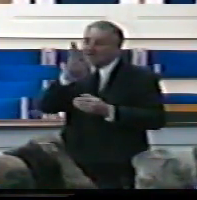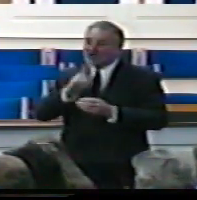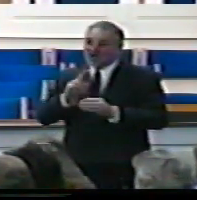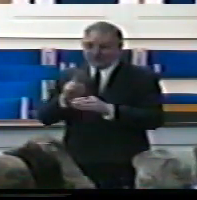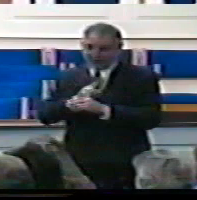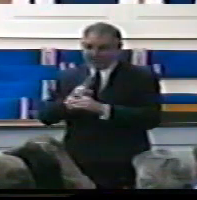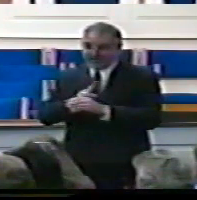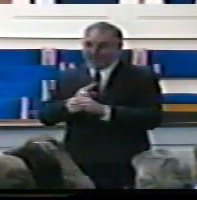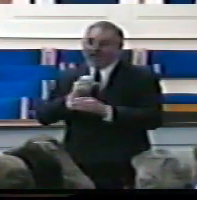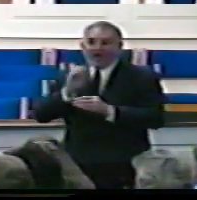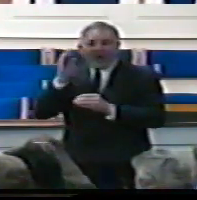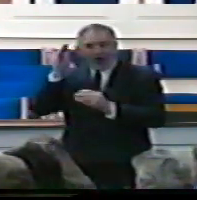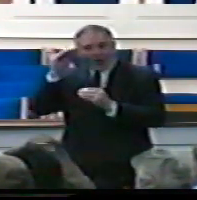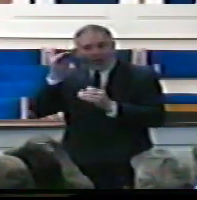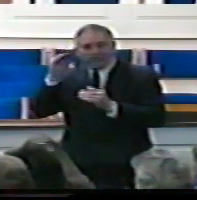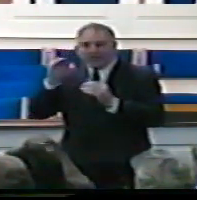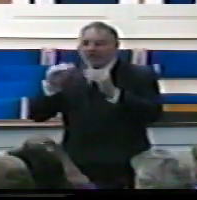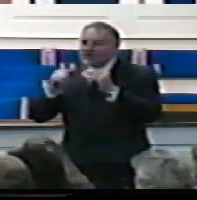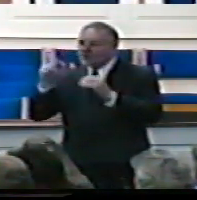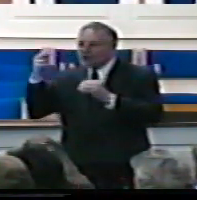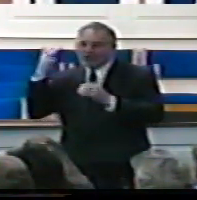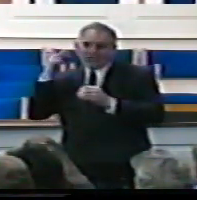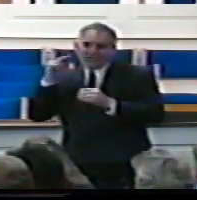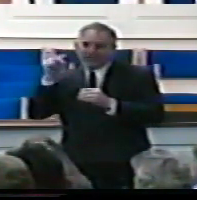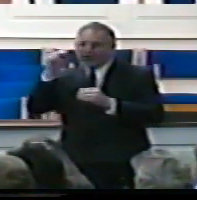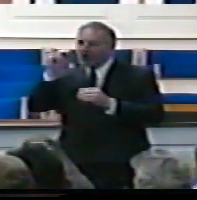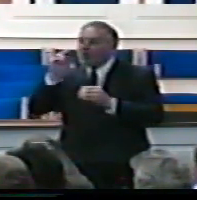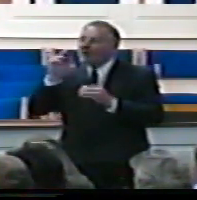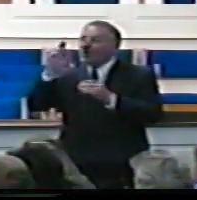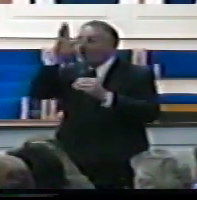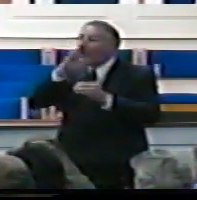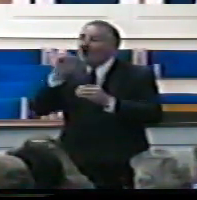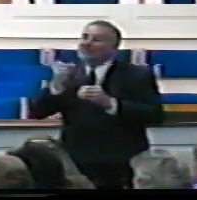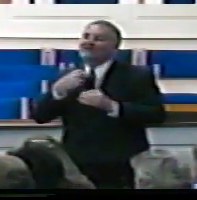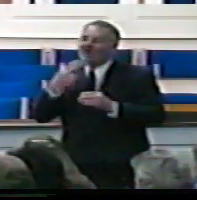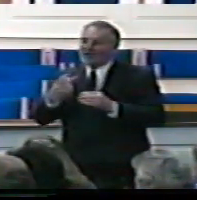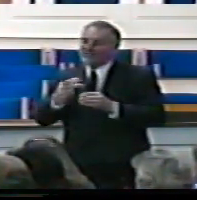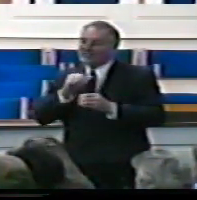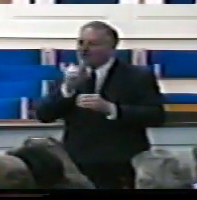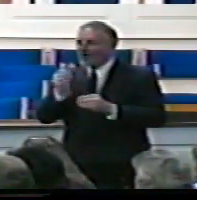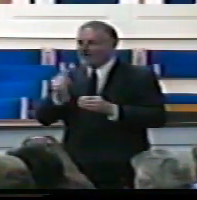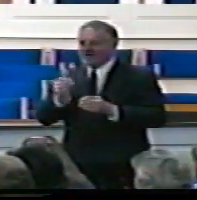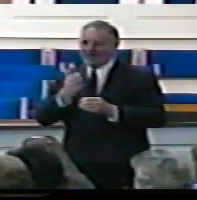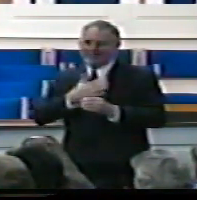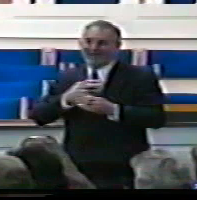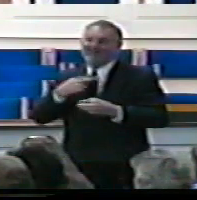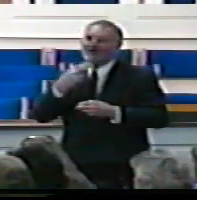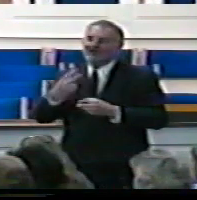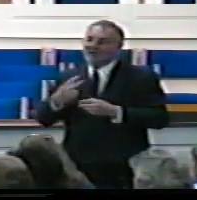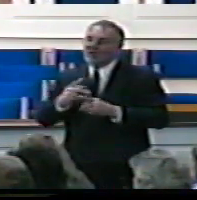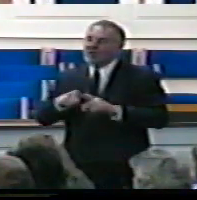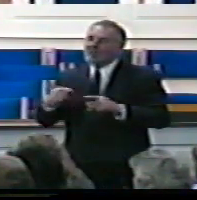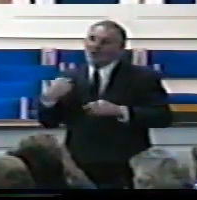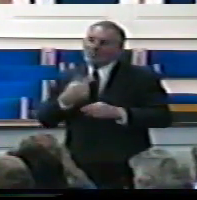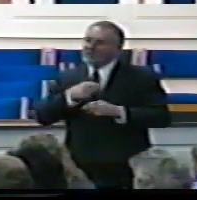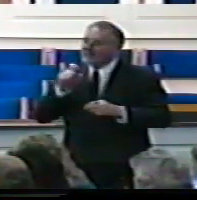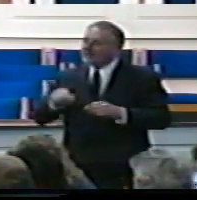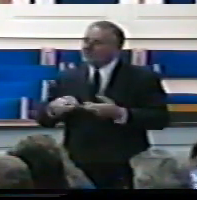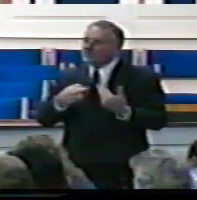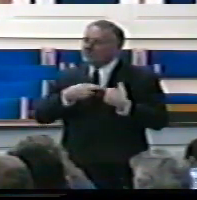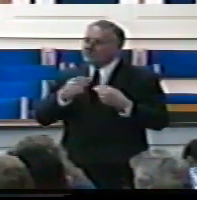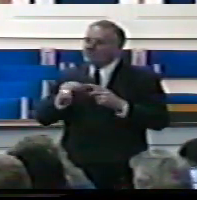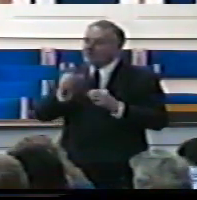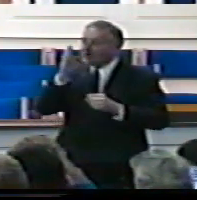hear his voice and not my voice. But I want to tell you something. When we are to receive the Word of God as it is indeed the Word of God and not the Word